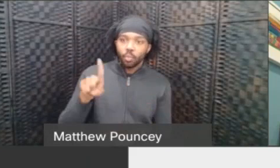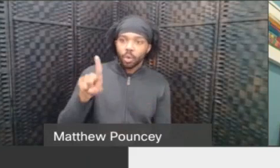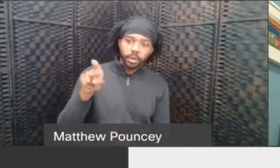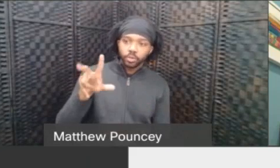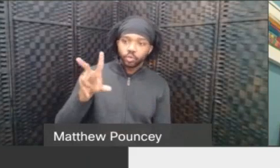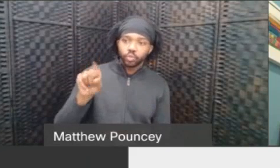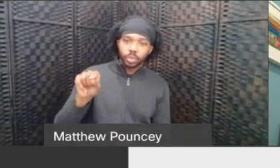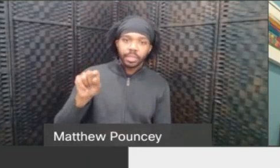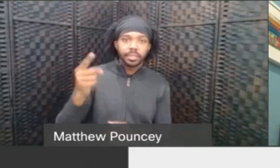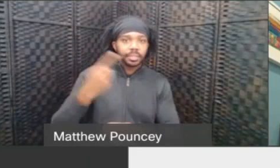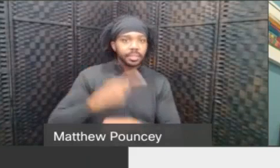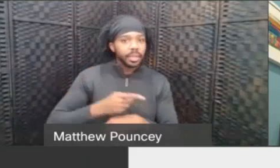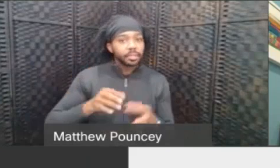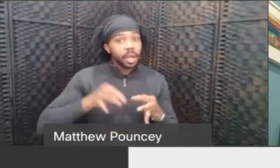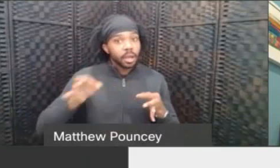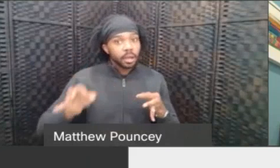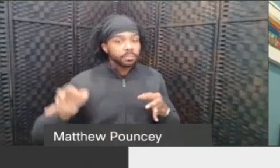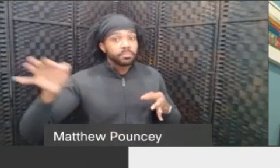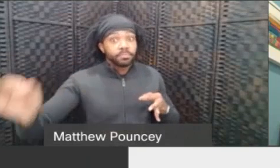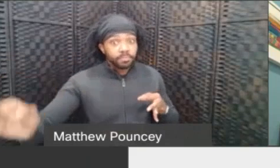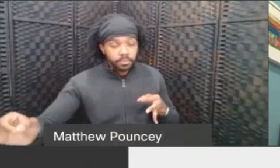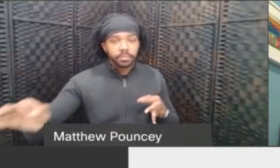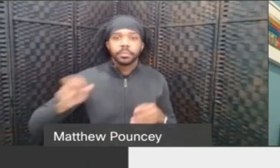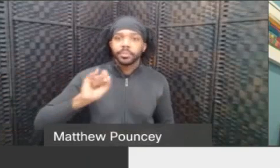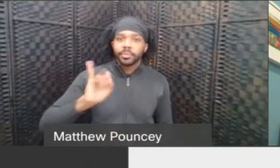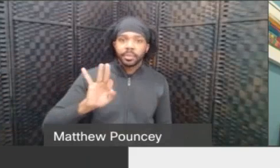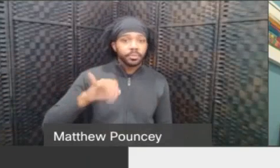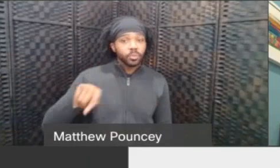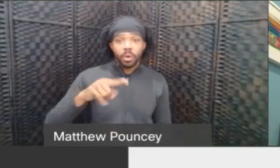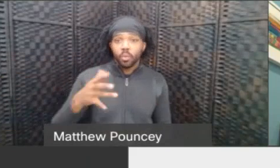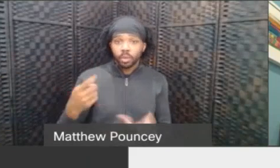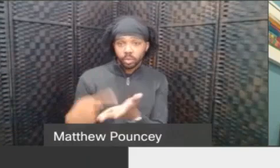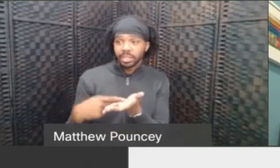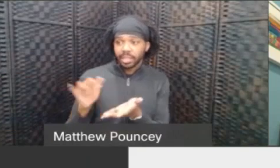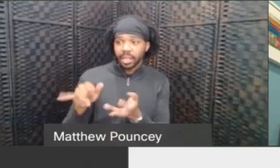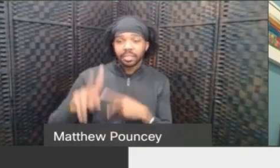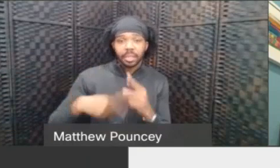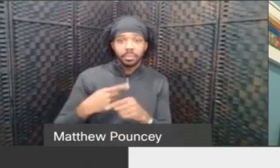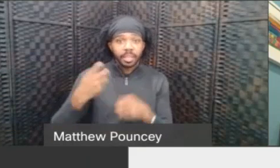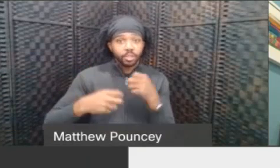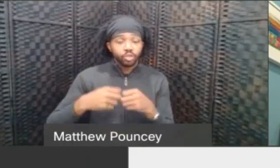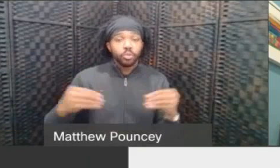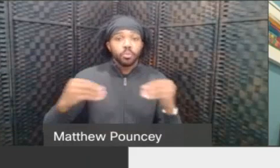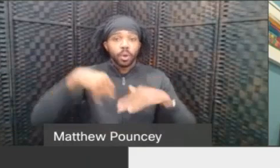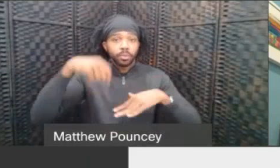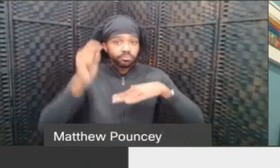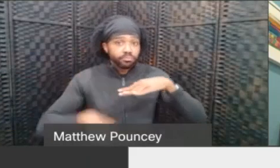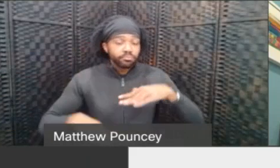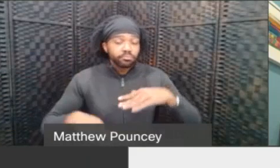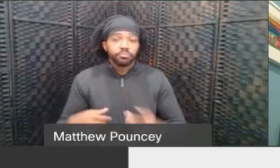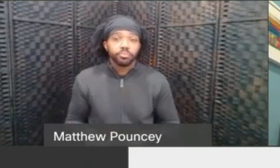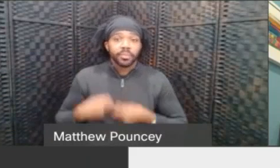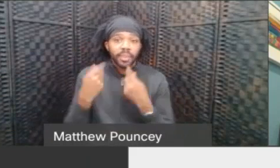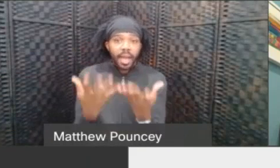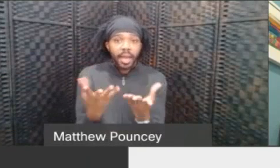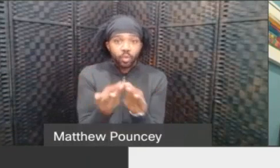out. So if anyone would like to discuss that type of issue further and bring some remedy on how we